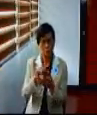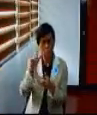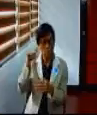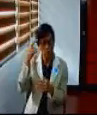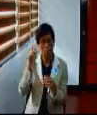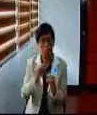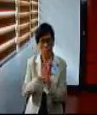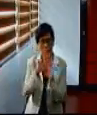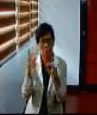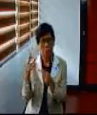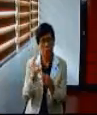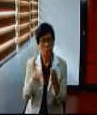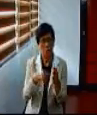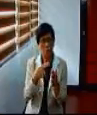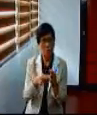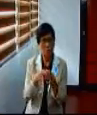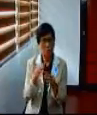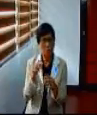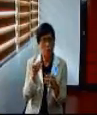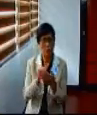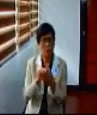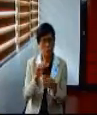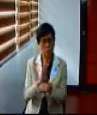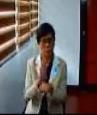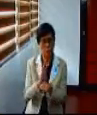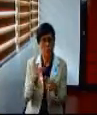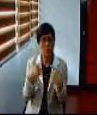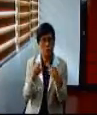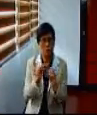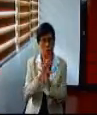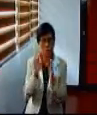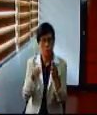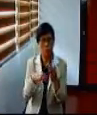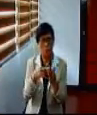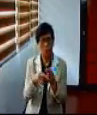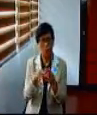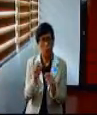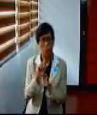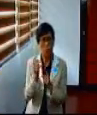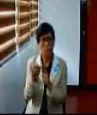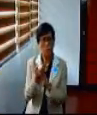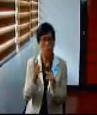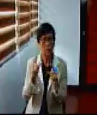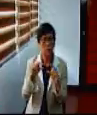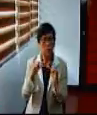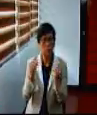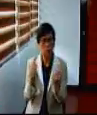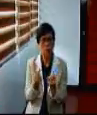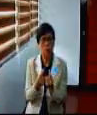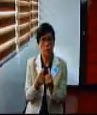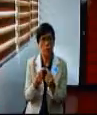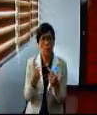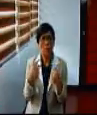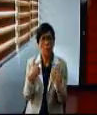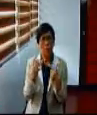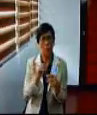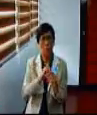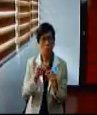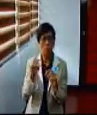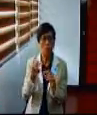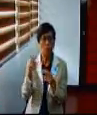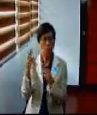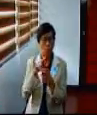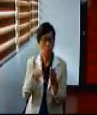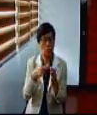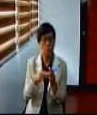role, that businesses have a clear role, and civil society groups have a very clear role. And with this, I'd like to explain a little bit